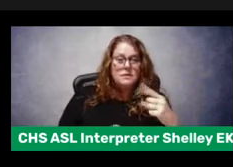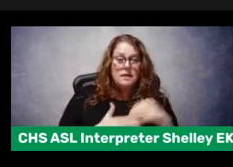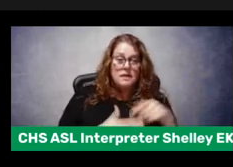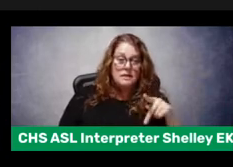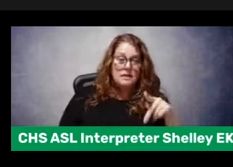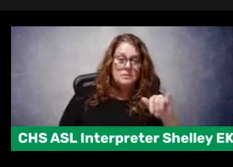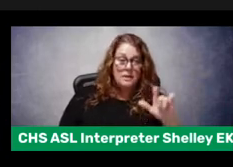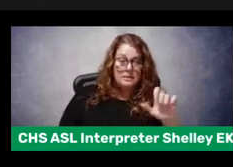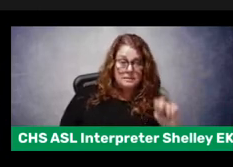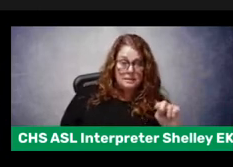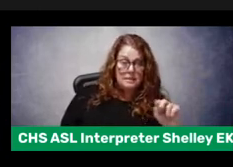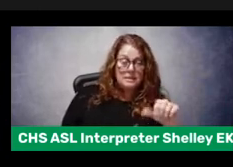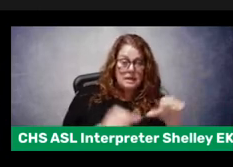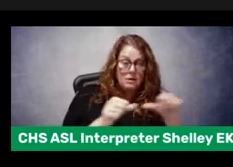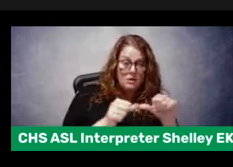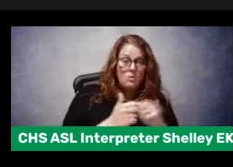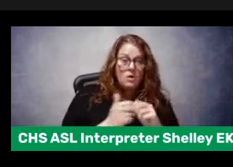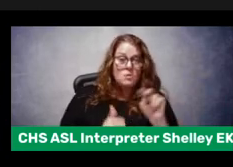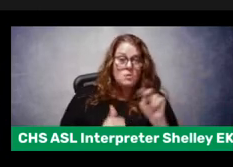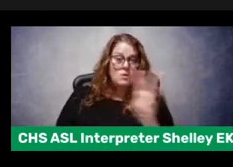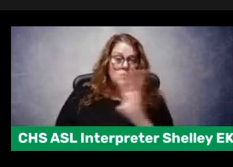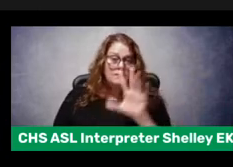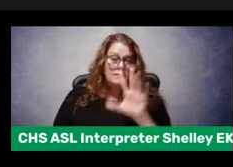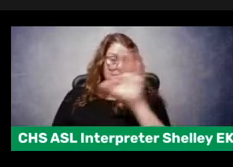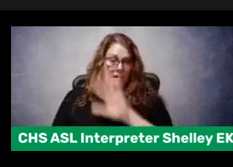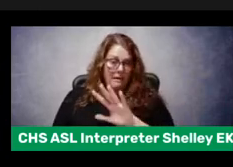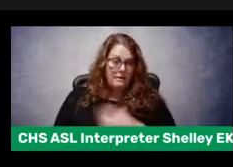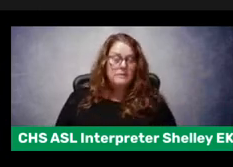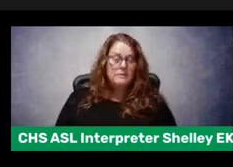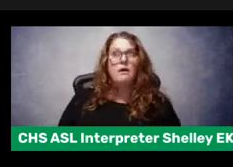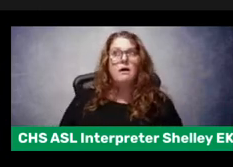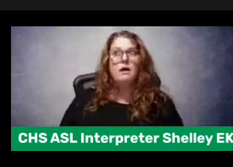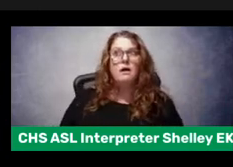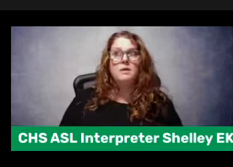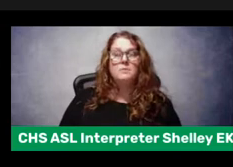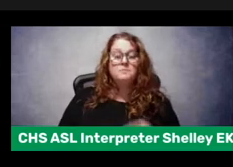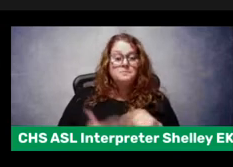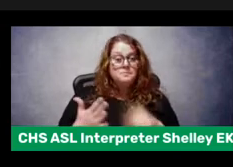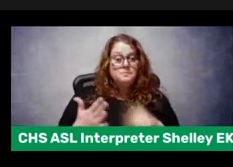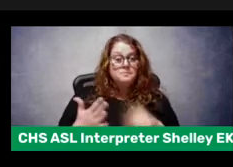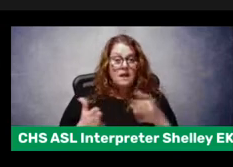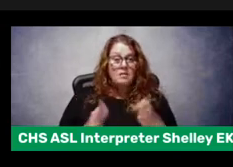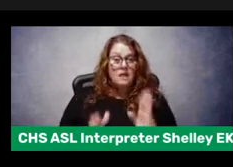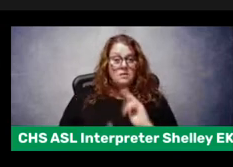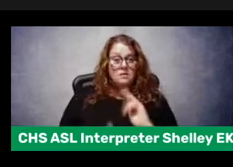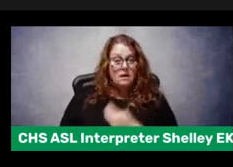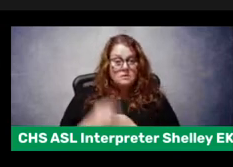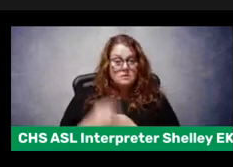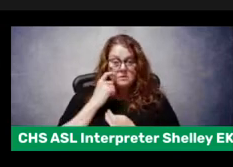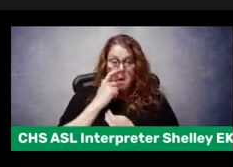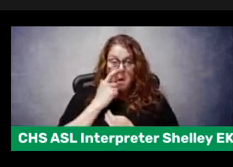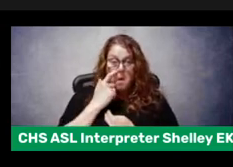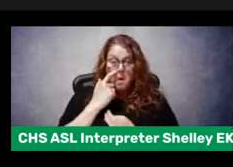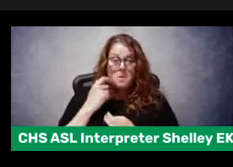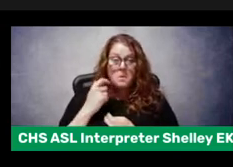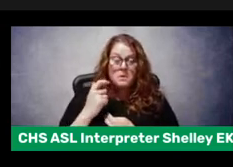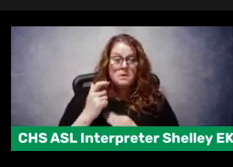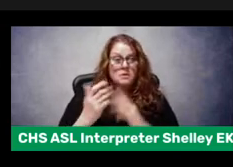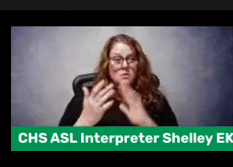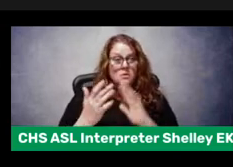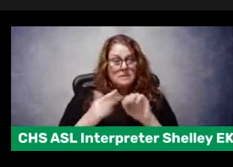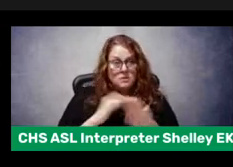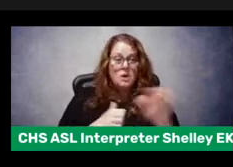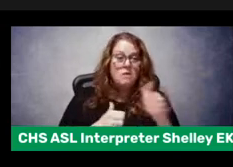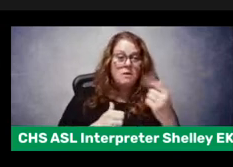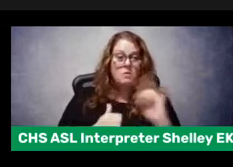area and one on the northwest side. And this allows us to, and it kind of goes into another one of